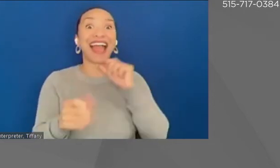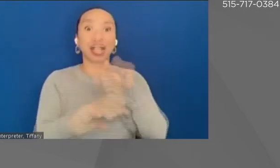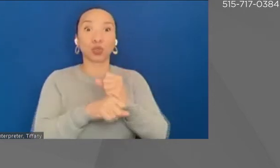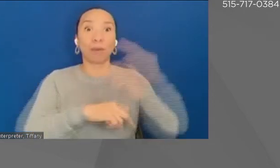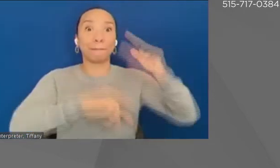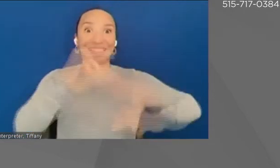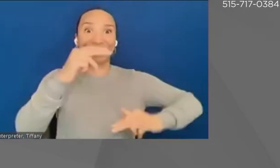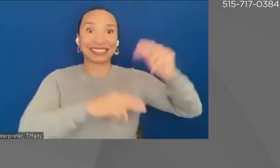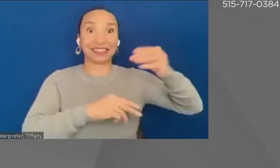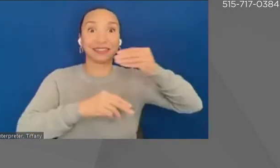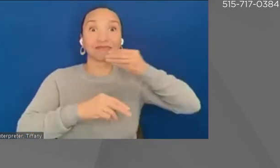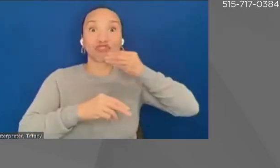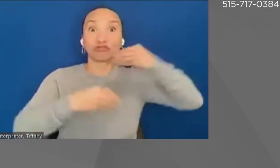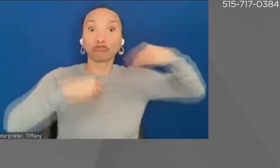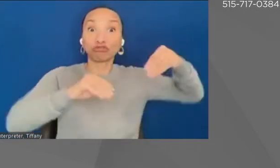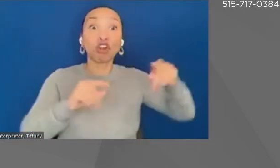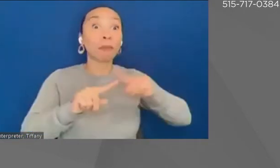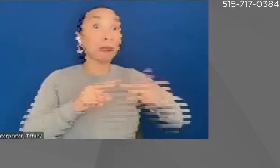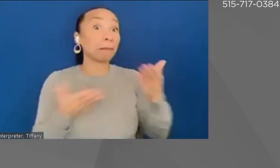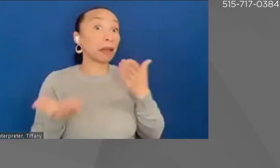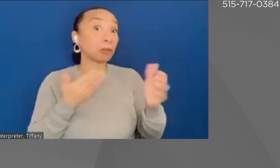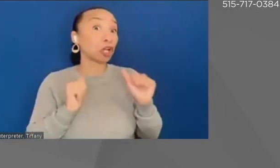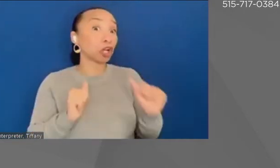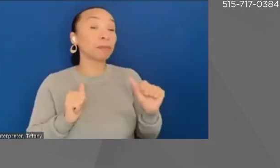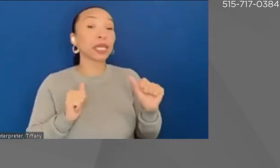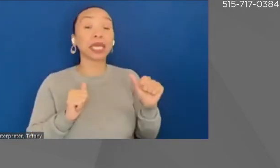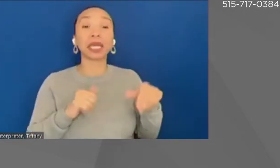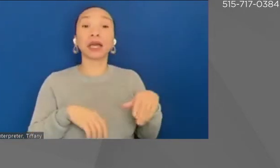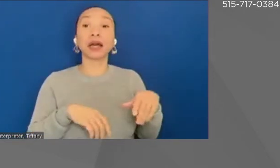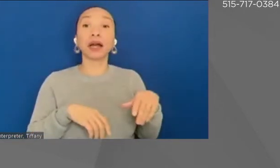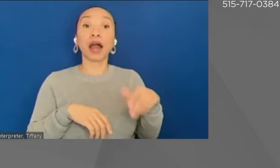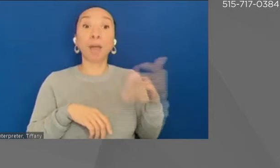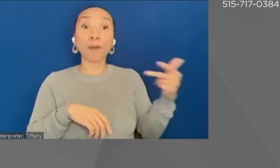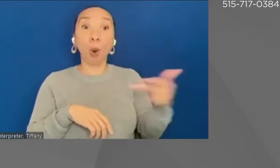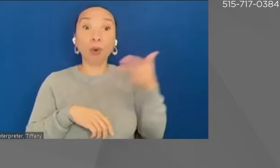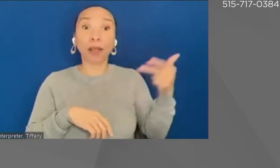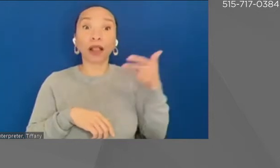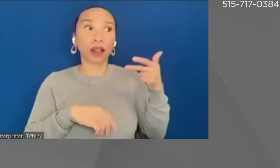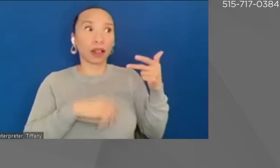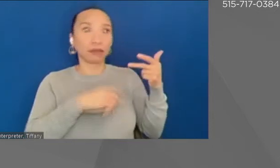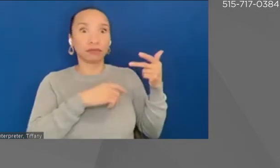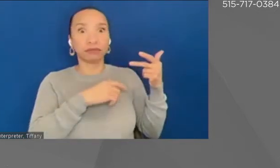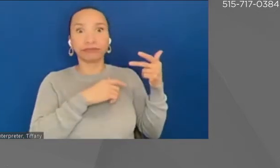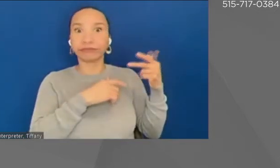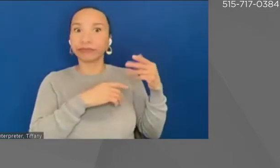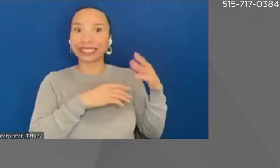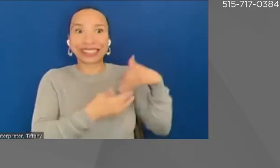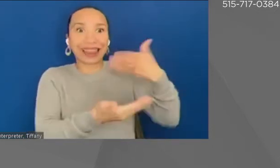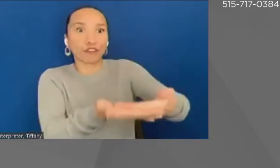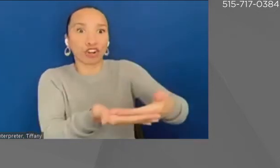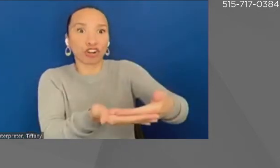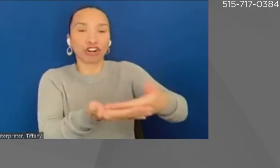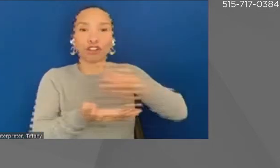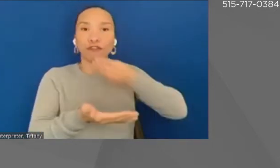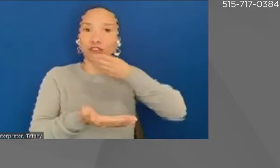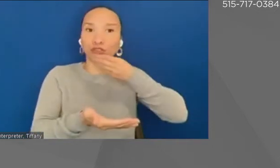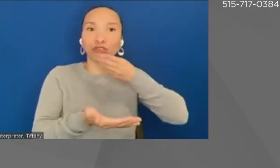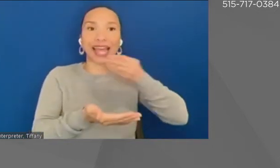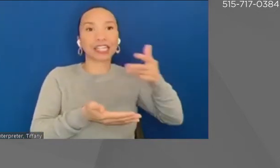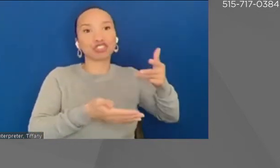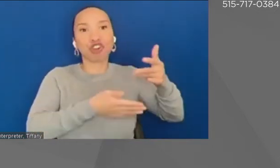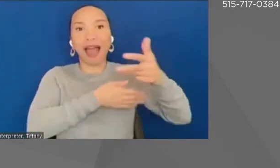mobile produce market or vendor, making trips down to these areas that are in more need? Do we have